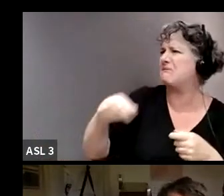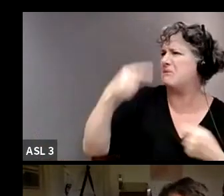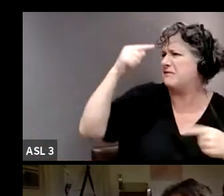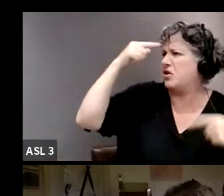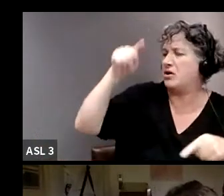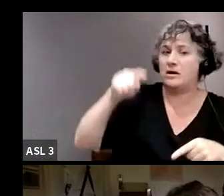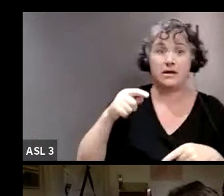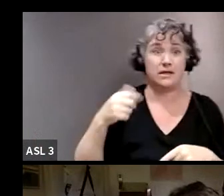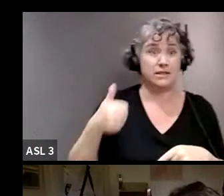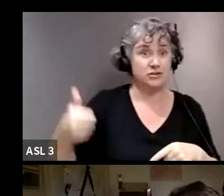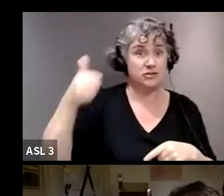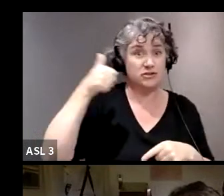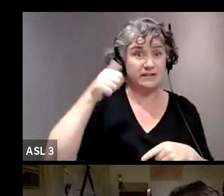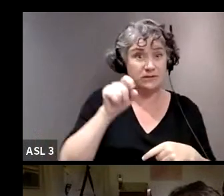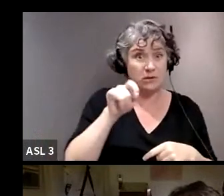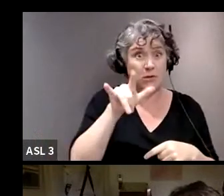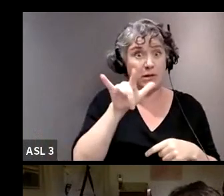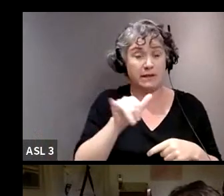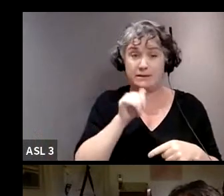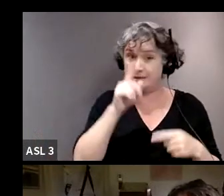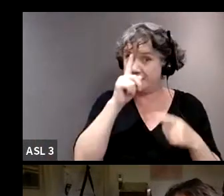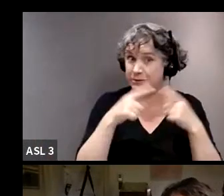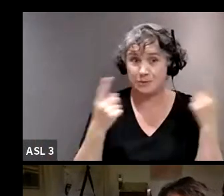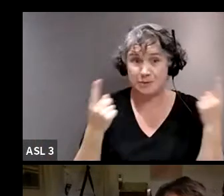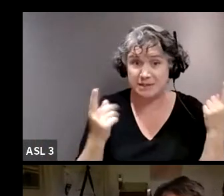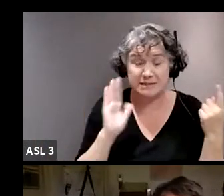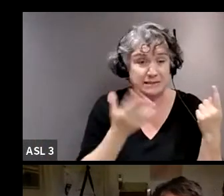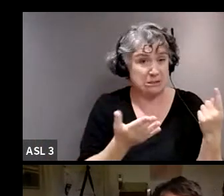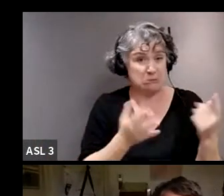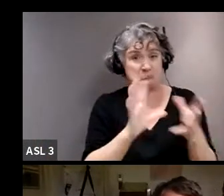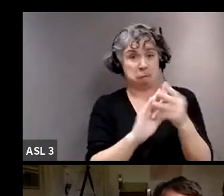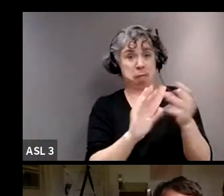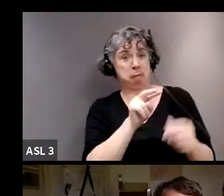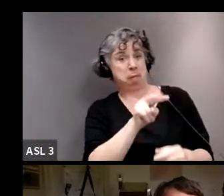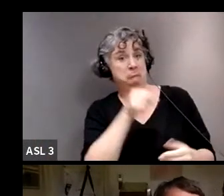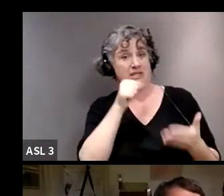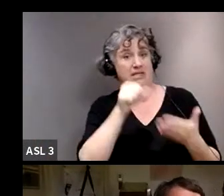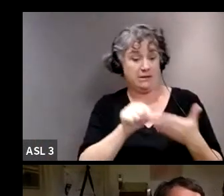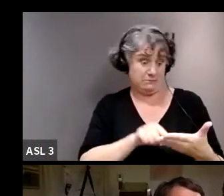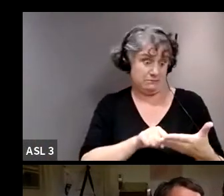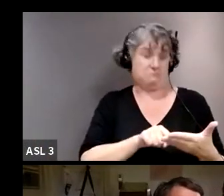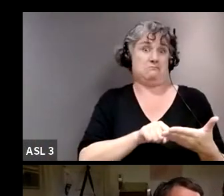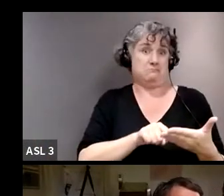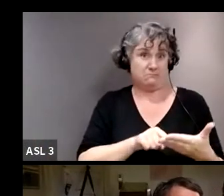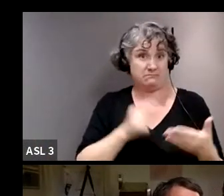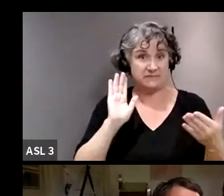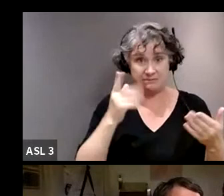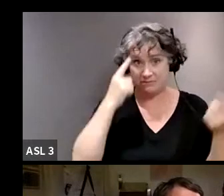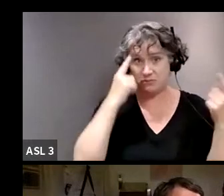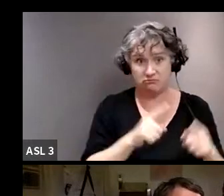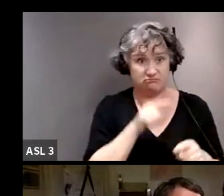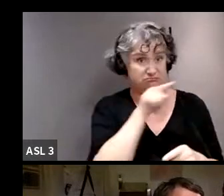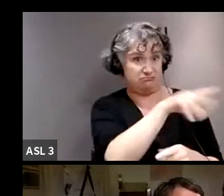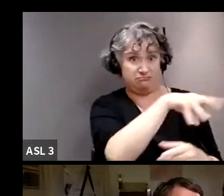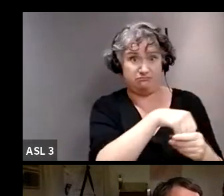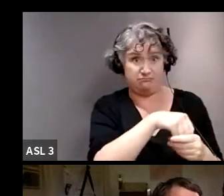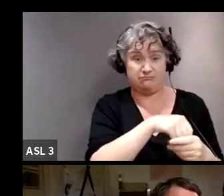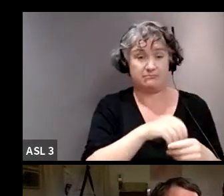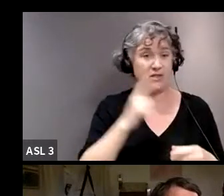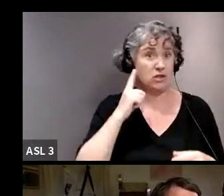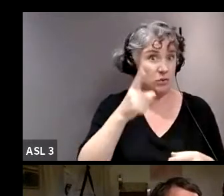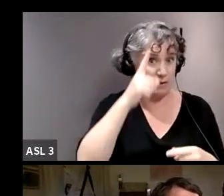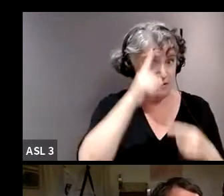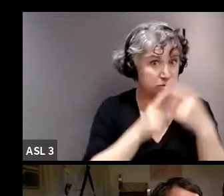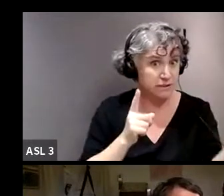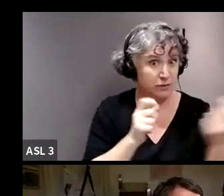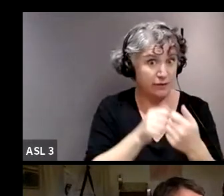slowly who has not disagreed by by the way by the sentiments expressed in that letter i would agree with that too i haven't heard them disagree with